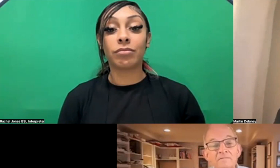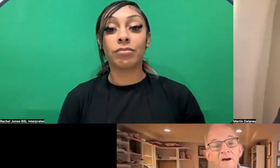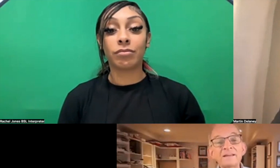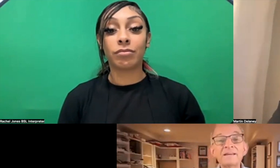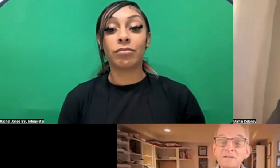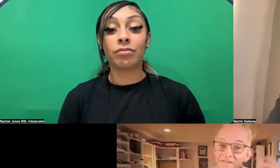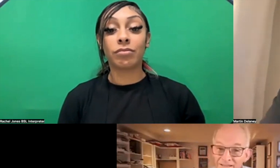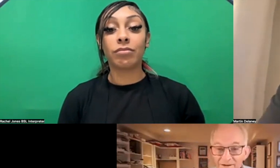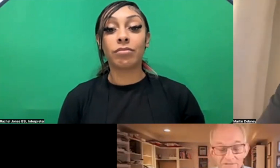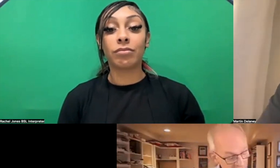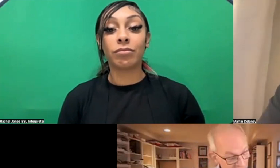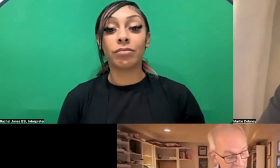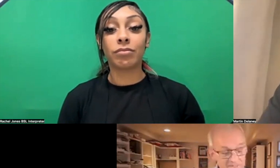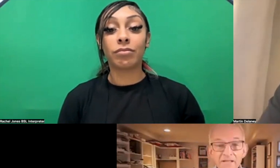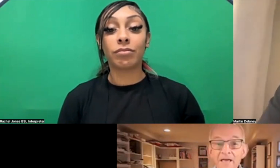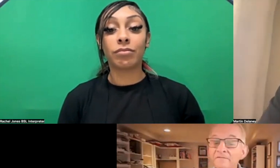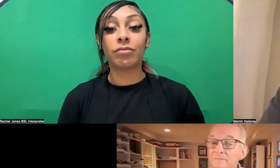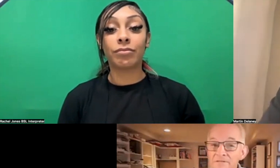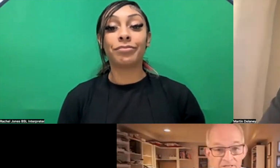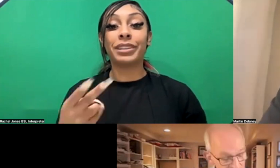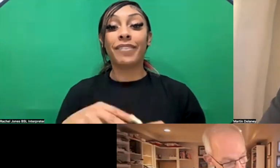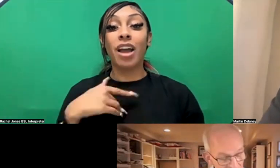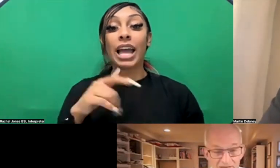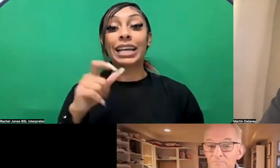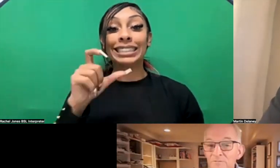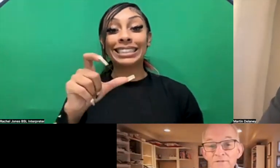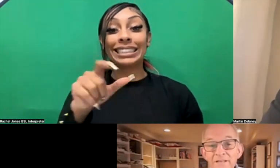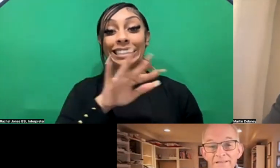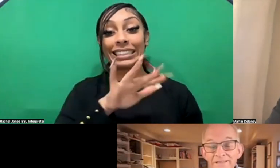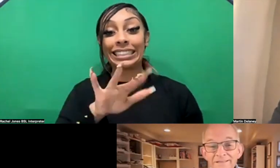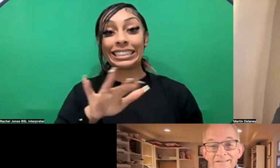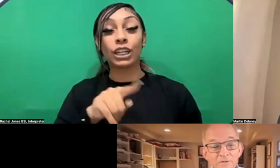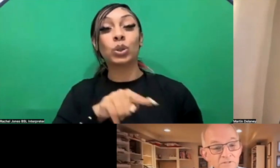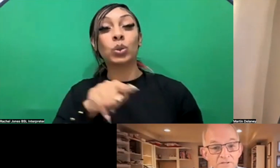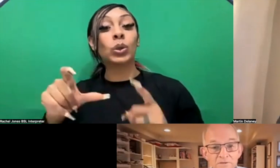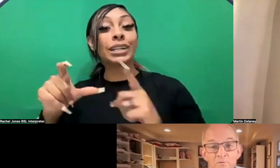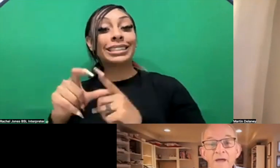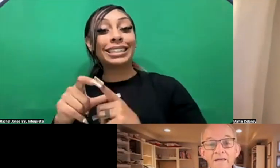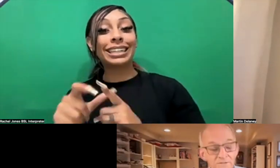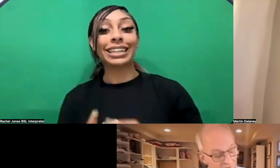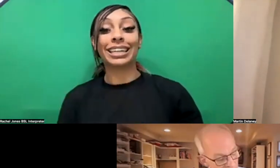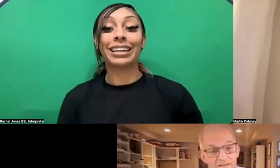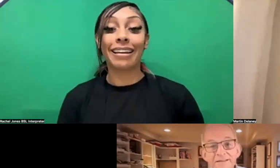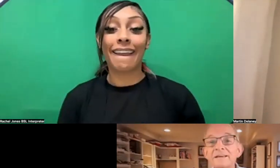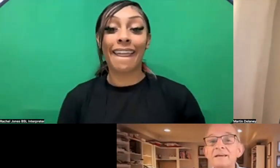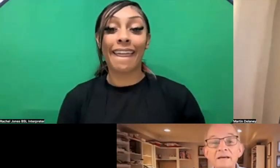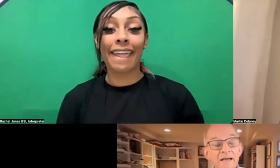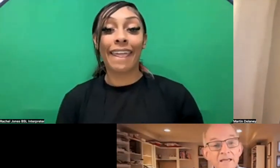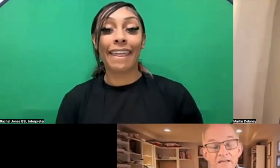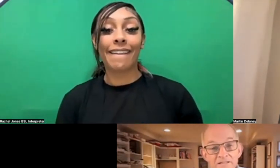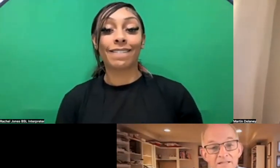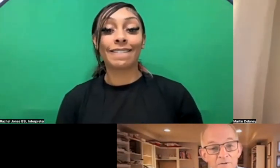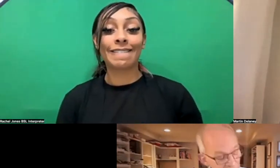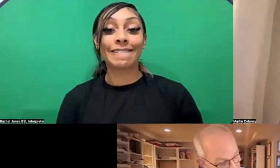And if I, just like on a cello, if I slide from a C up to a D, which is just 2 pads to the right, I